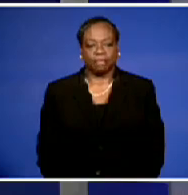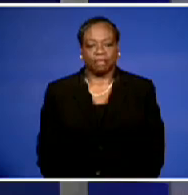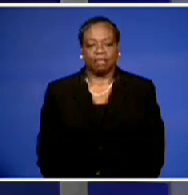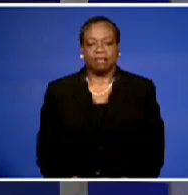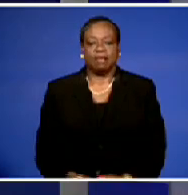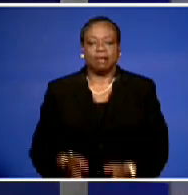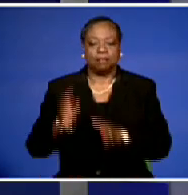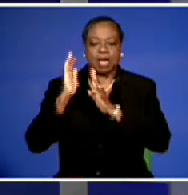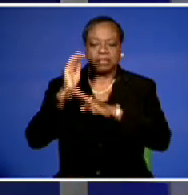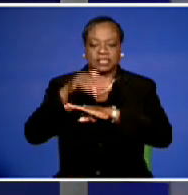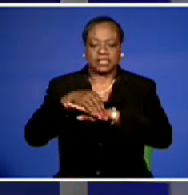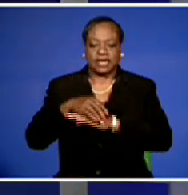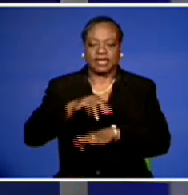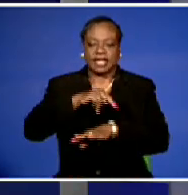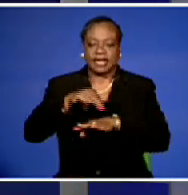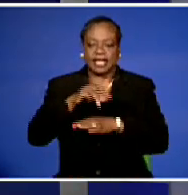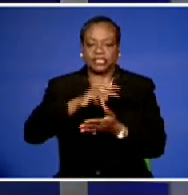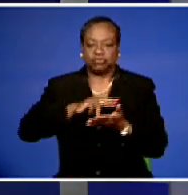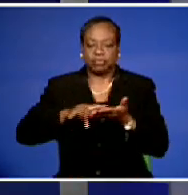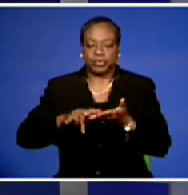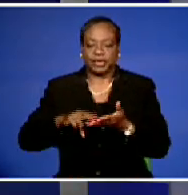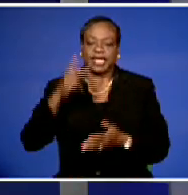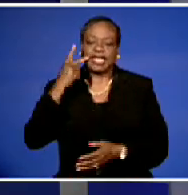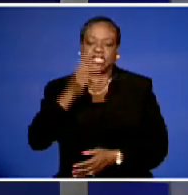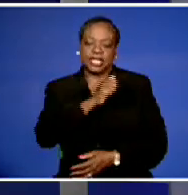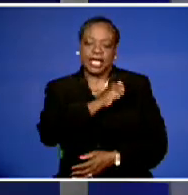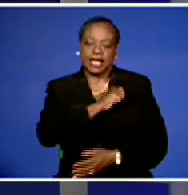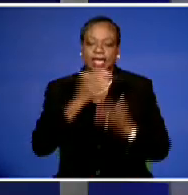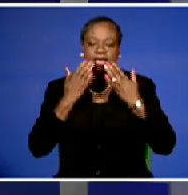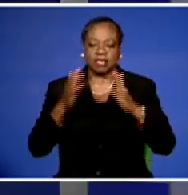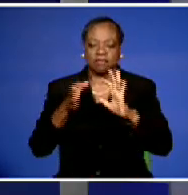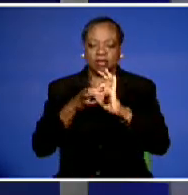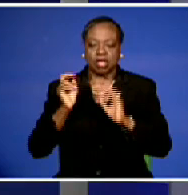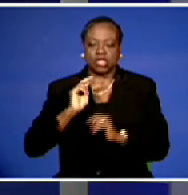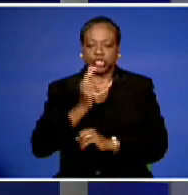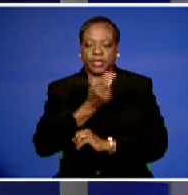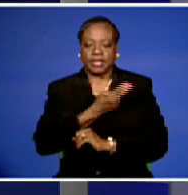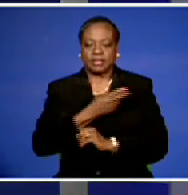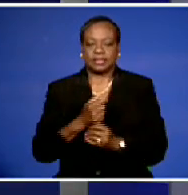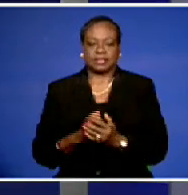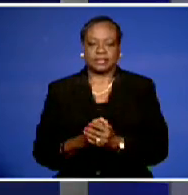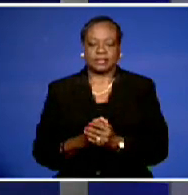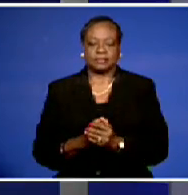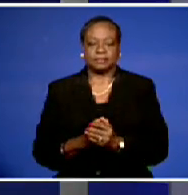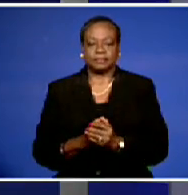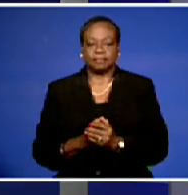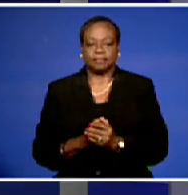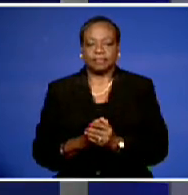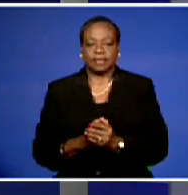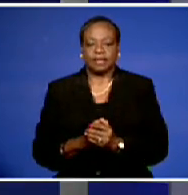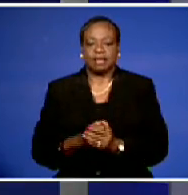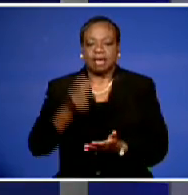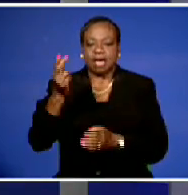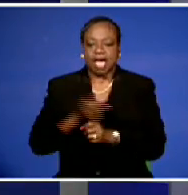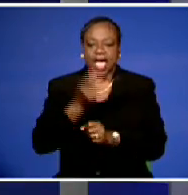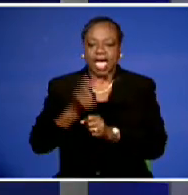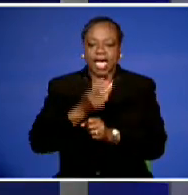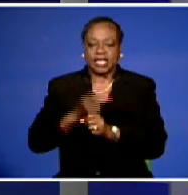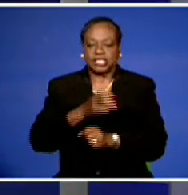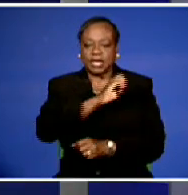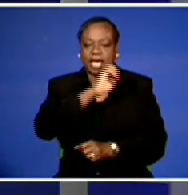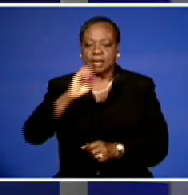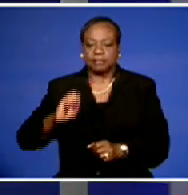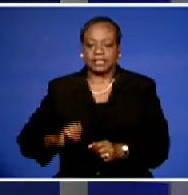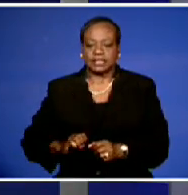This is the Bahamas Tonight, the National Report. I'm Keishla Adderley. Thanks so much for joining us tonight. Topping the news, a Haitian embassy official